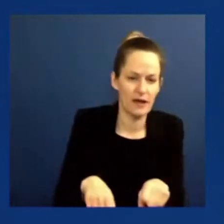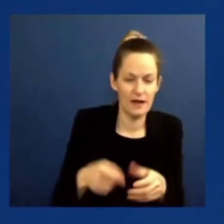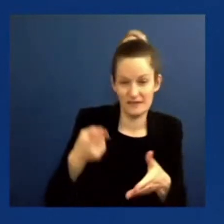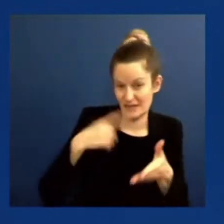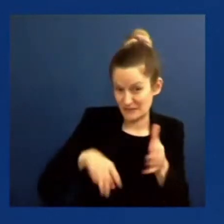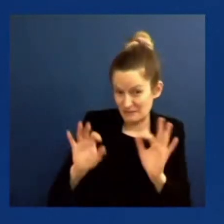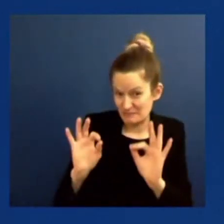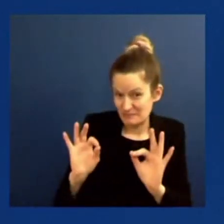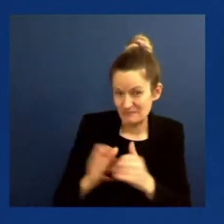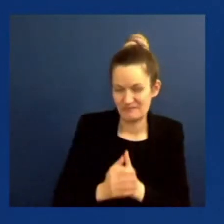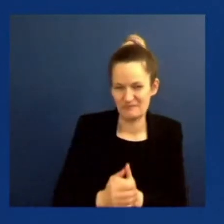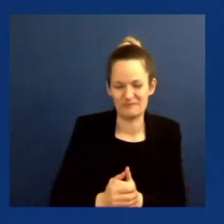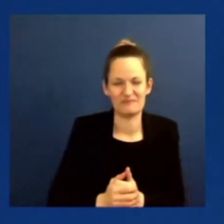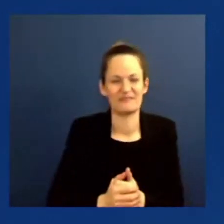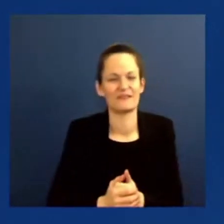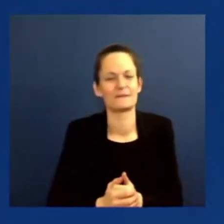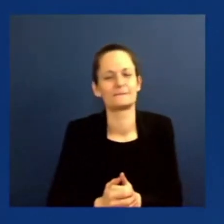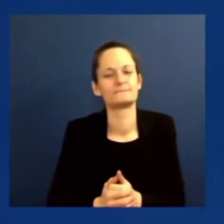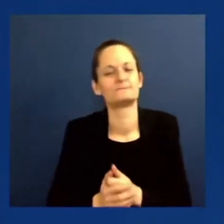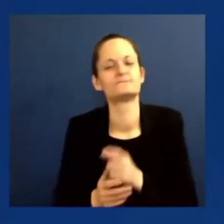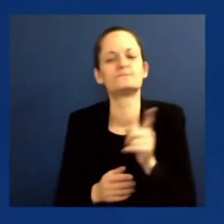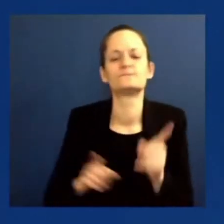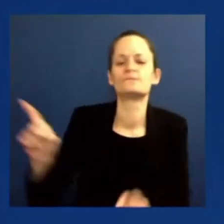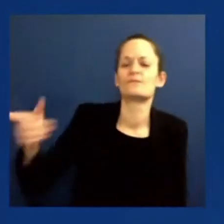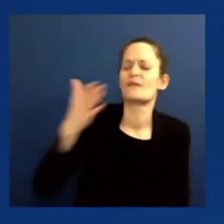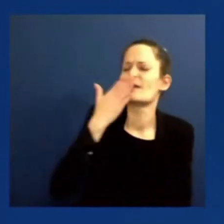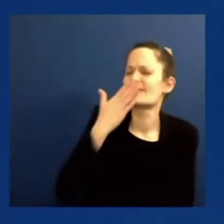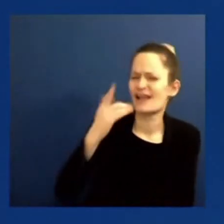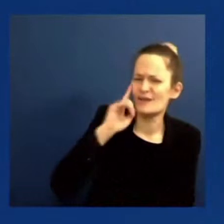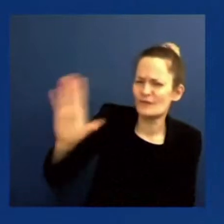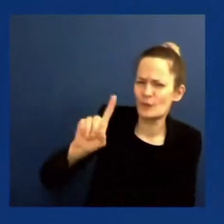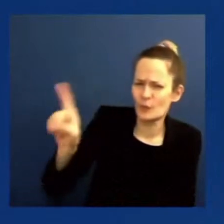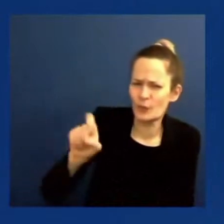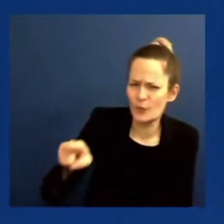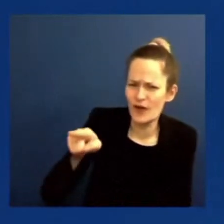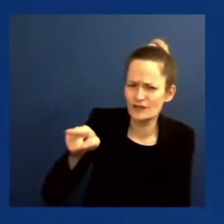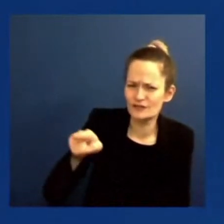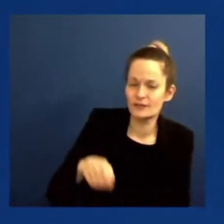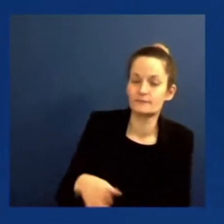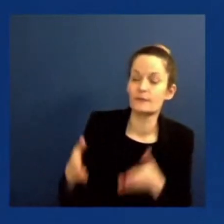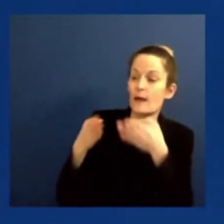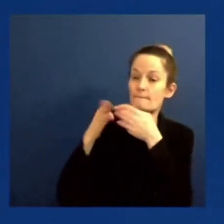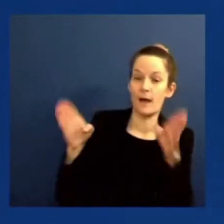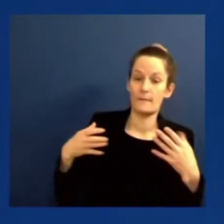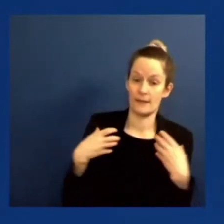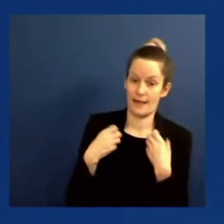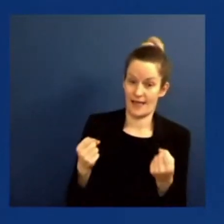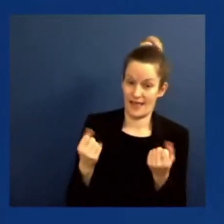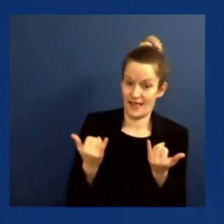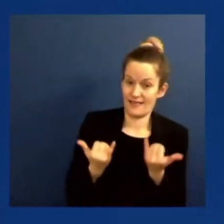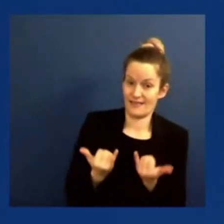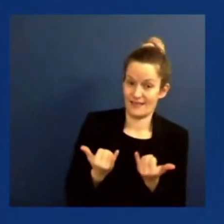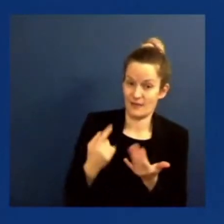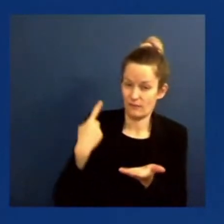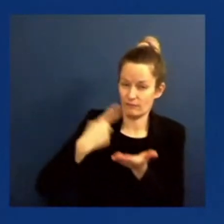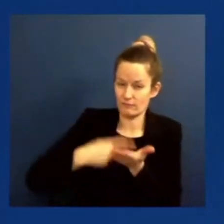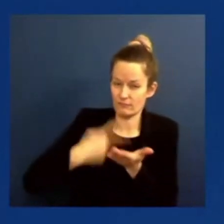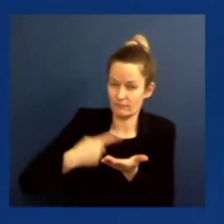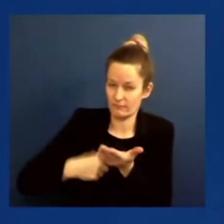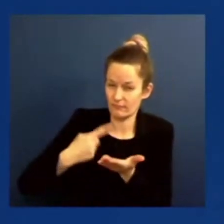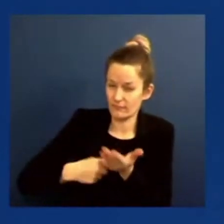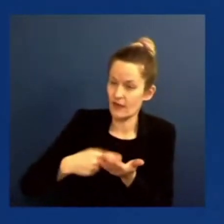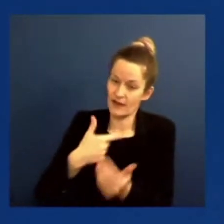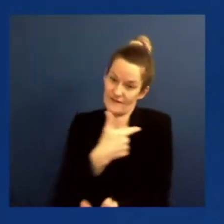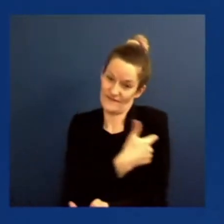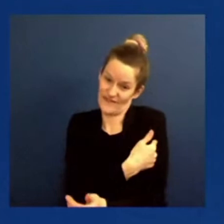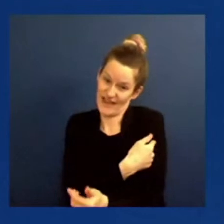that question, Caitlin. So, in public health for all vaccines, we've talked about being up to date for your vaccines. Every year you